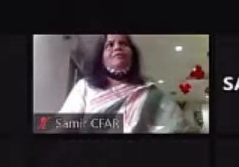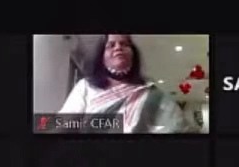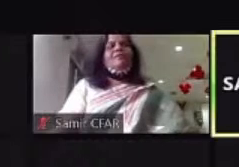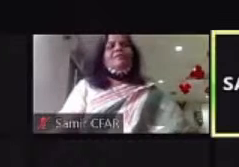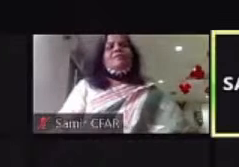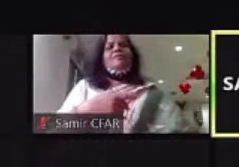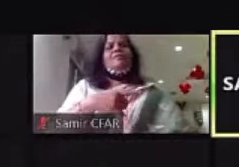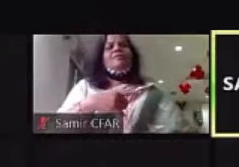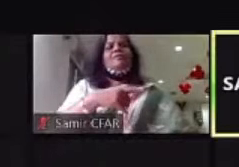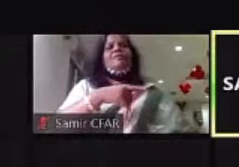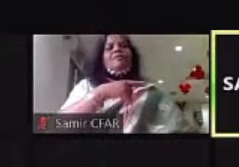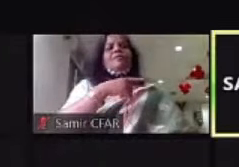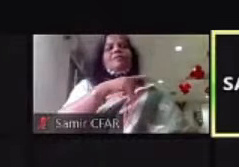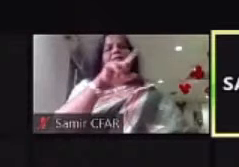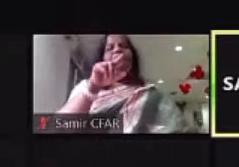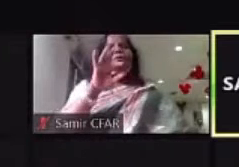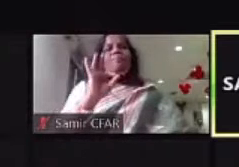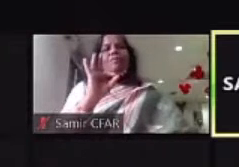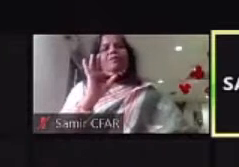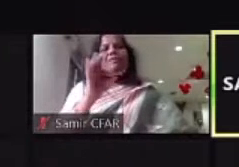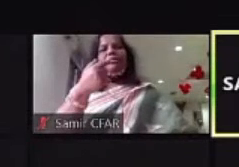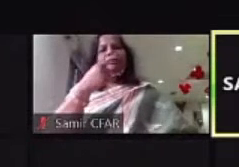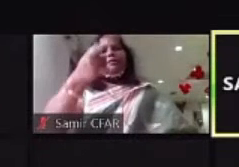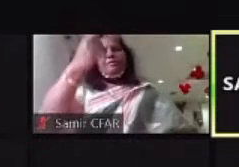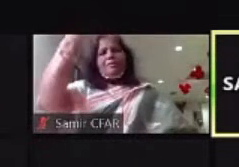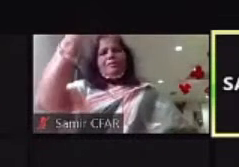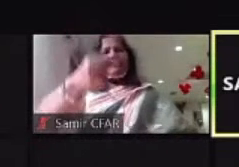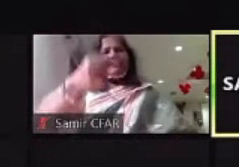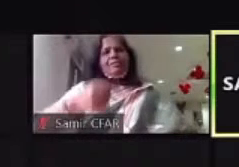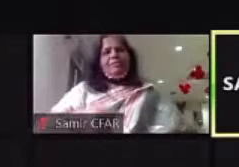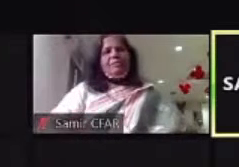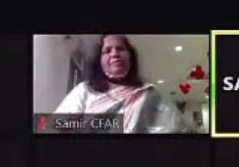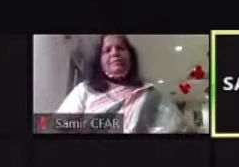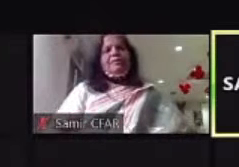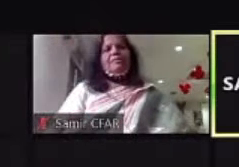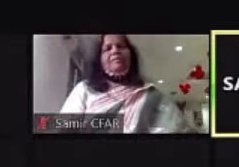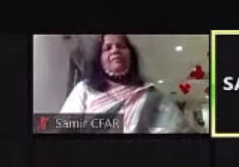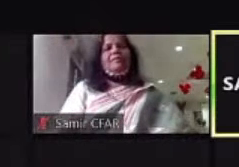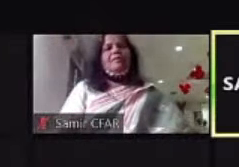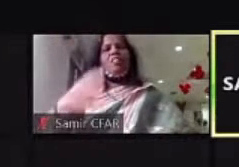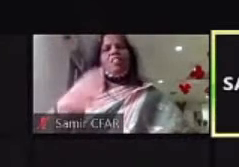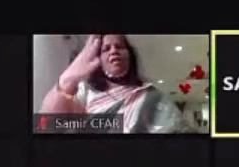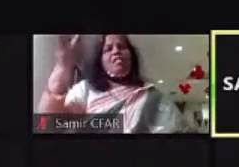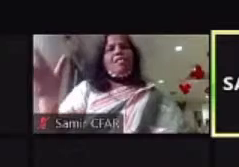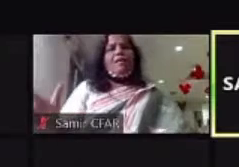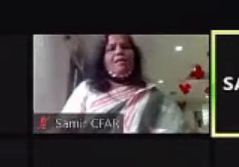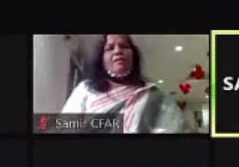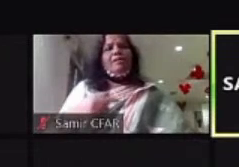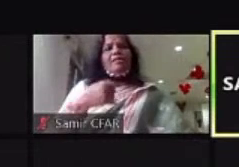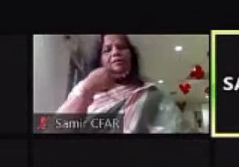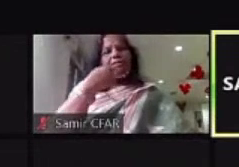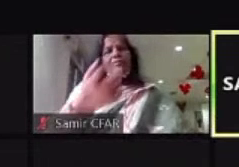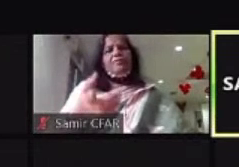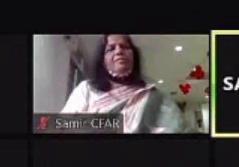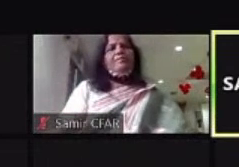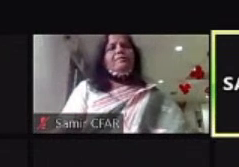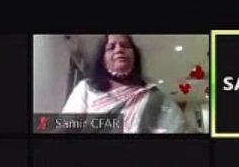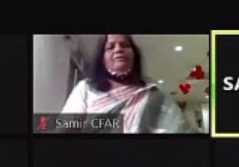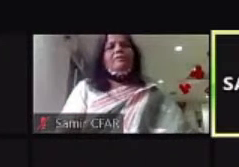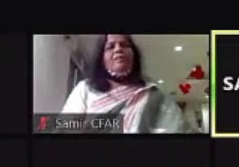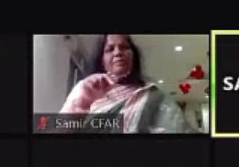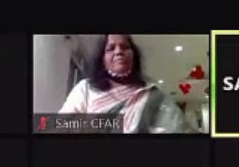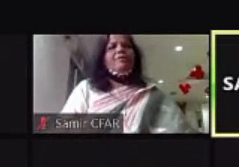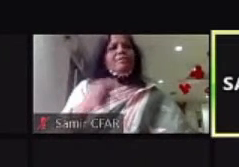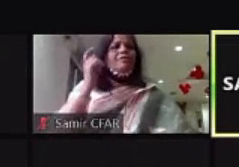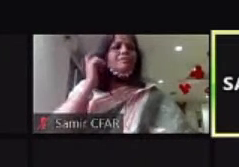And when we talk about inclusion, the way you've talked about how people with disabilities face the challenges and the different aspects that